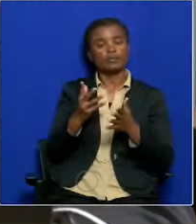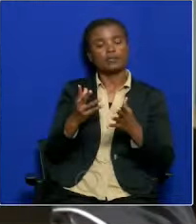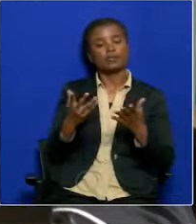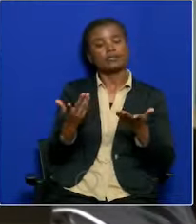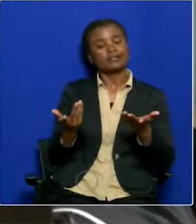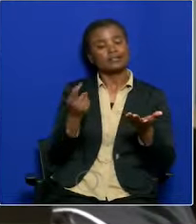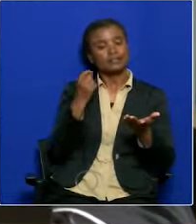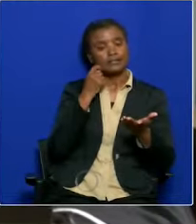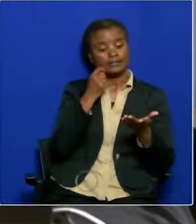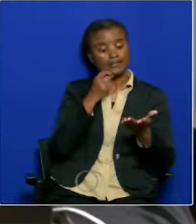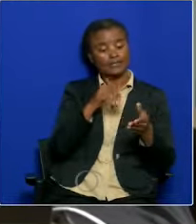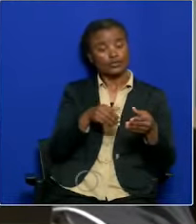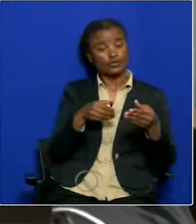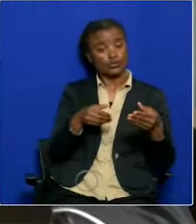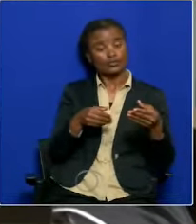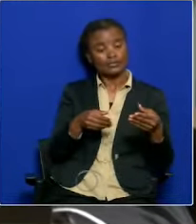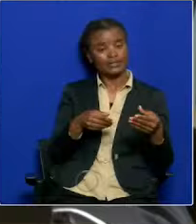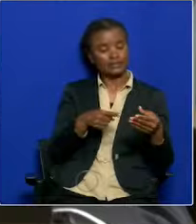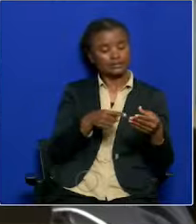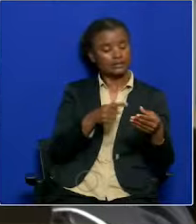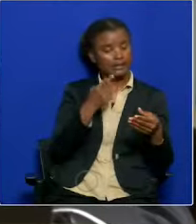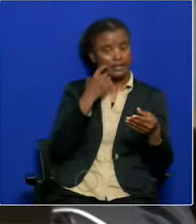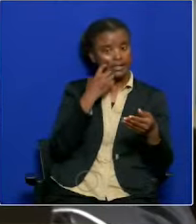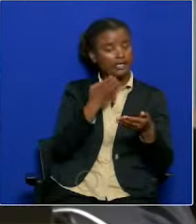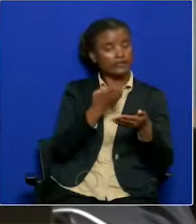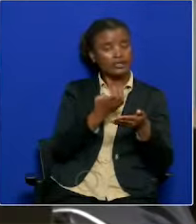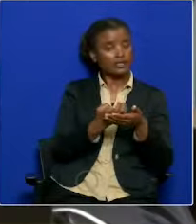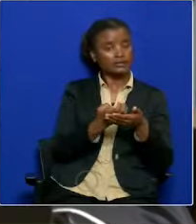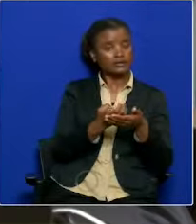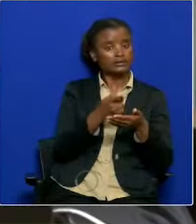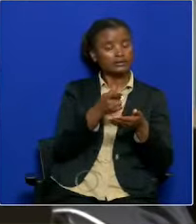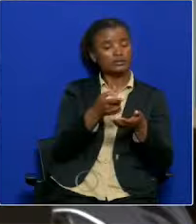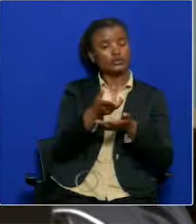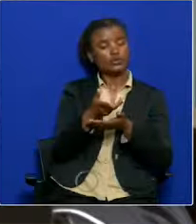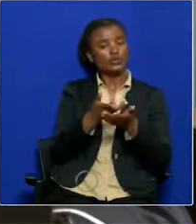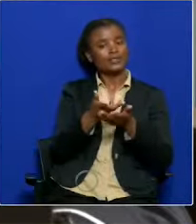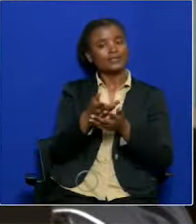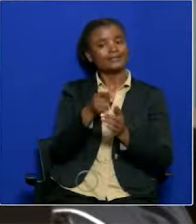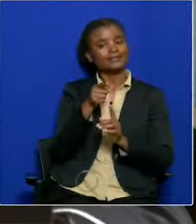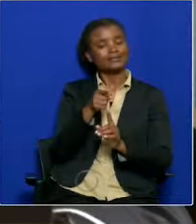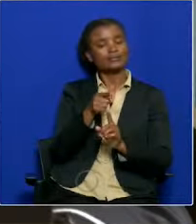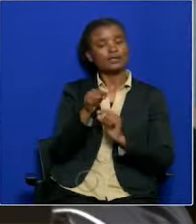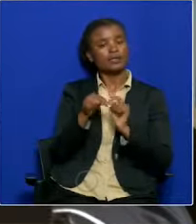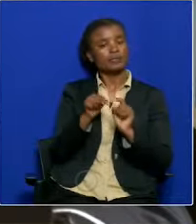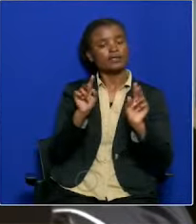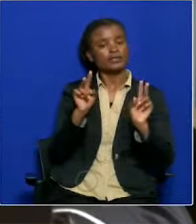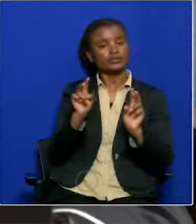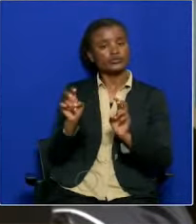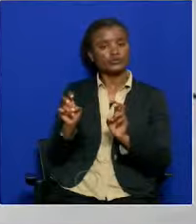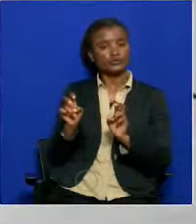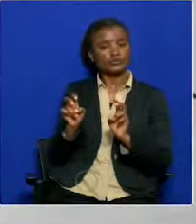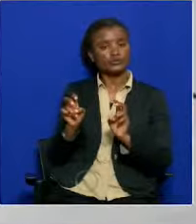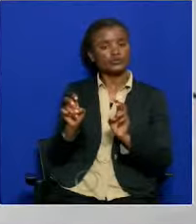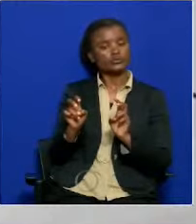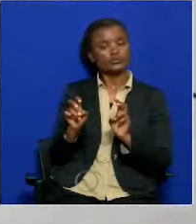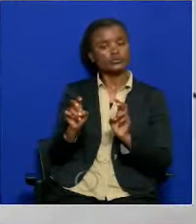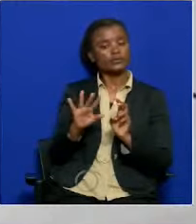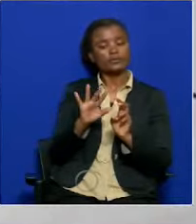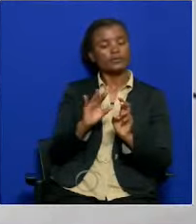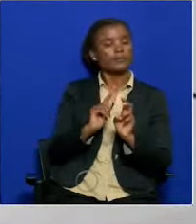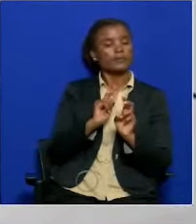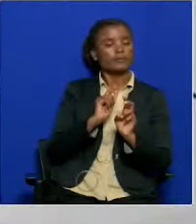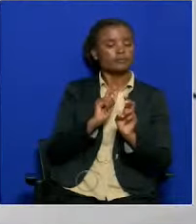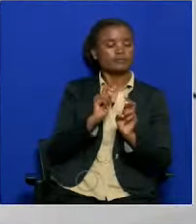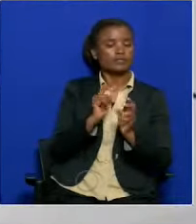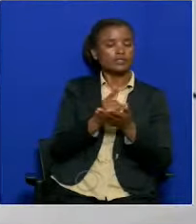there is no evidence of you communicating with him about this, other than that too bad good morning? Yeah, on this,